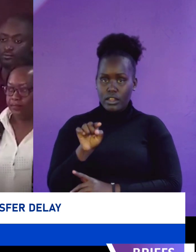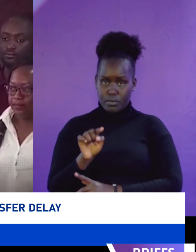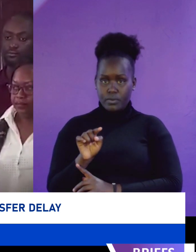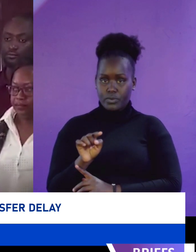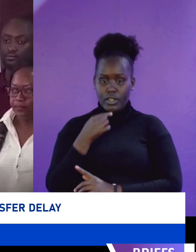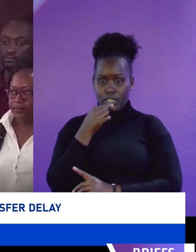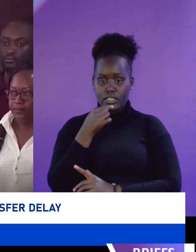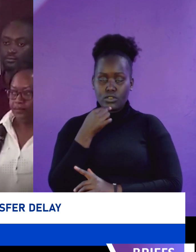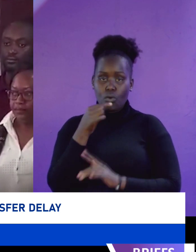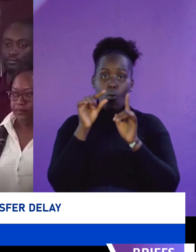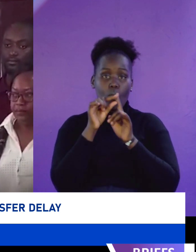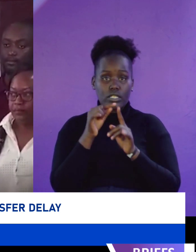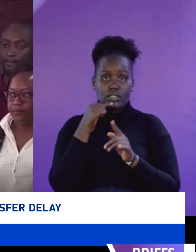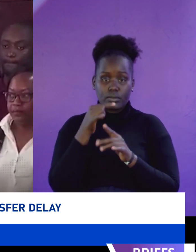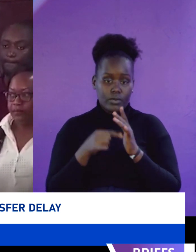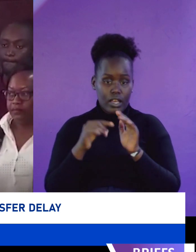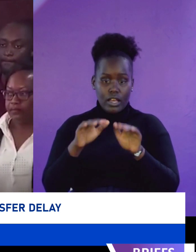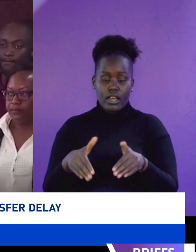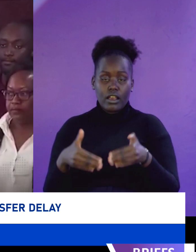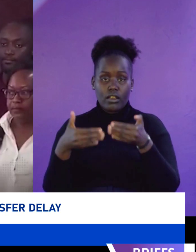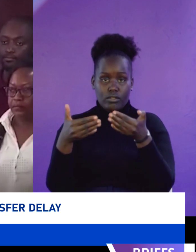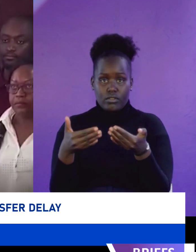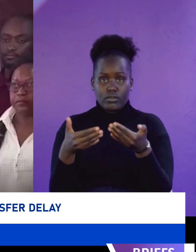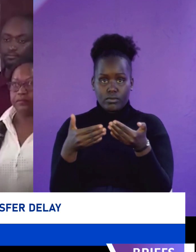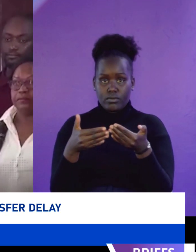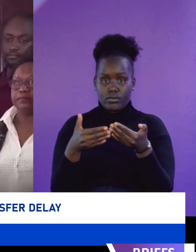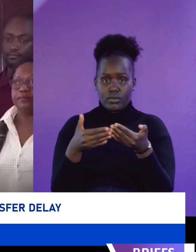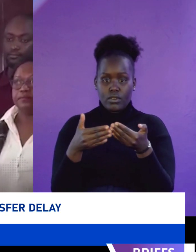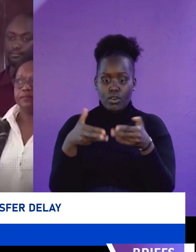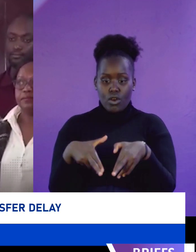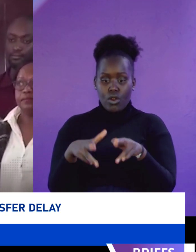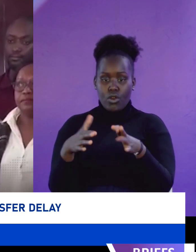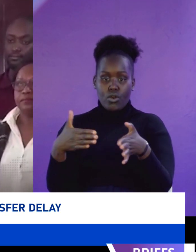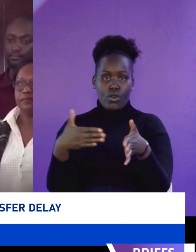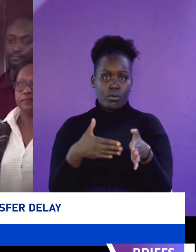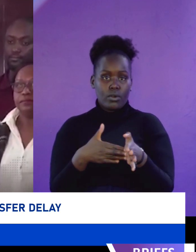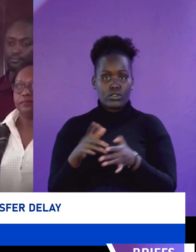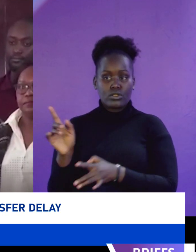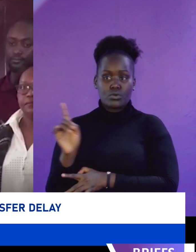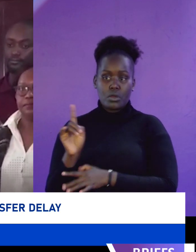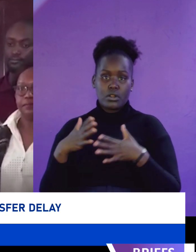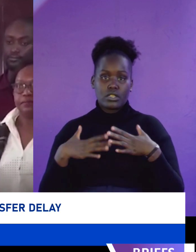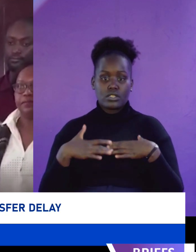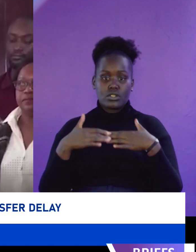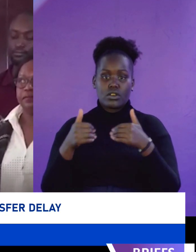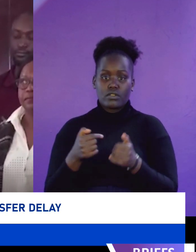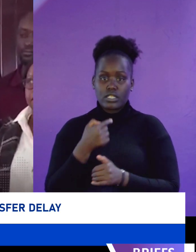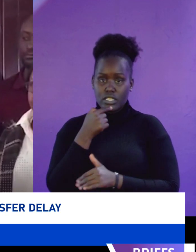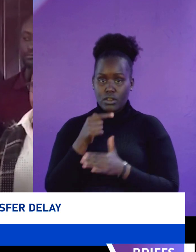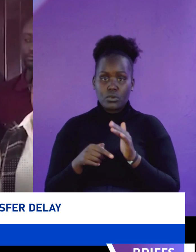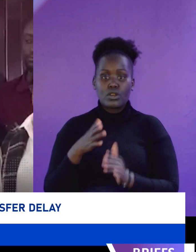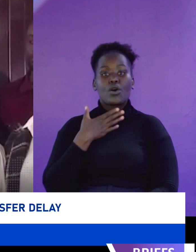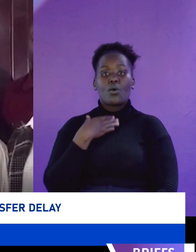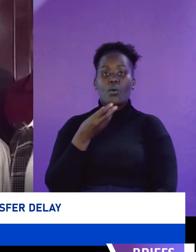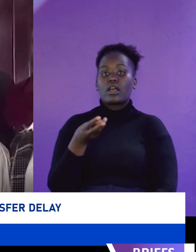utterances, he issued certain roadblocks to the Ministry of Health, stating that he does not want them to